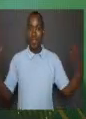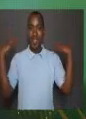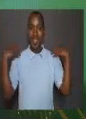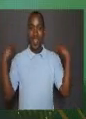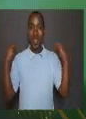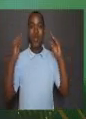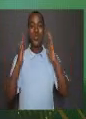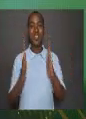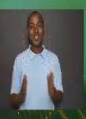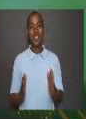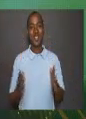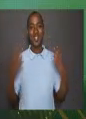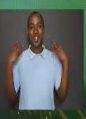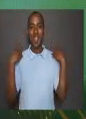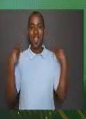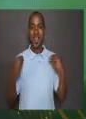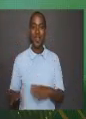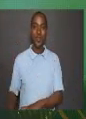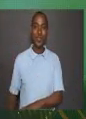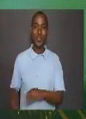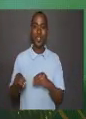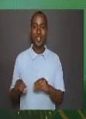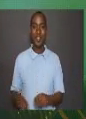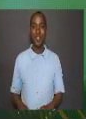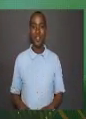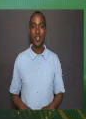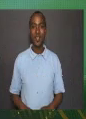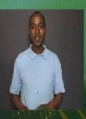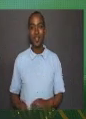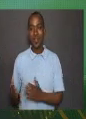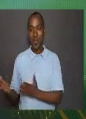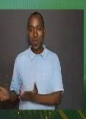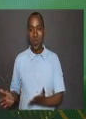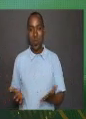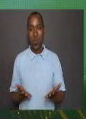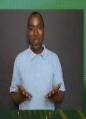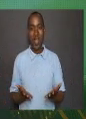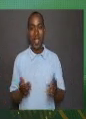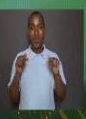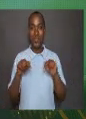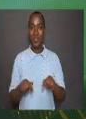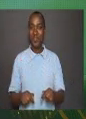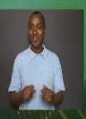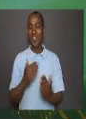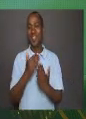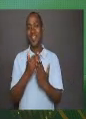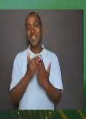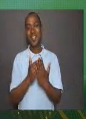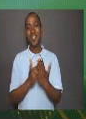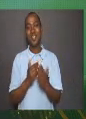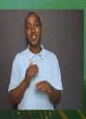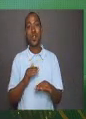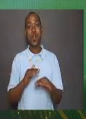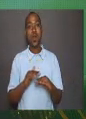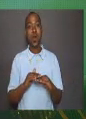Hello, teacher. Hello, students. Welcome to today's lesson